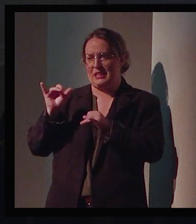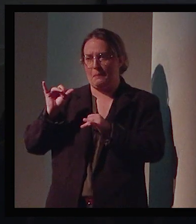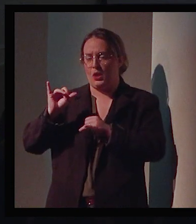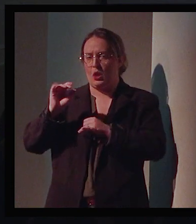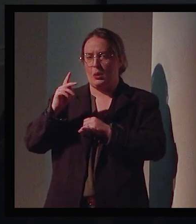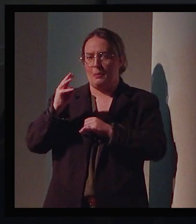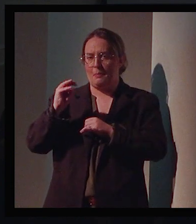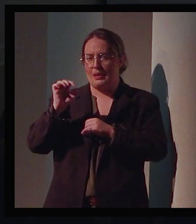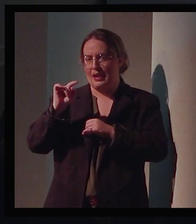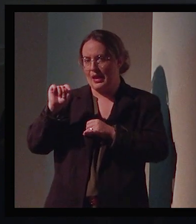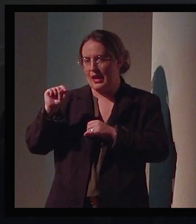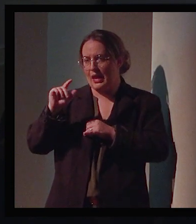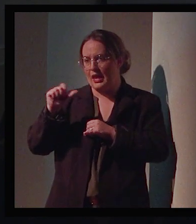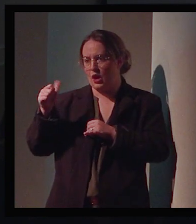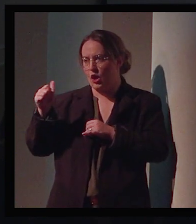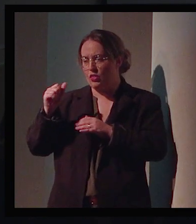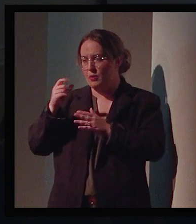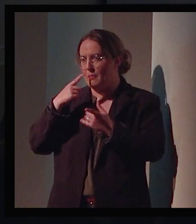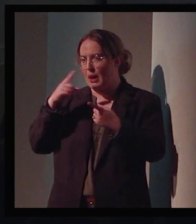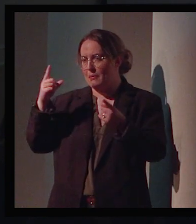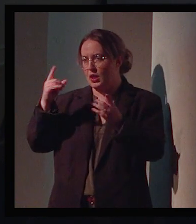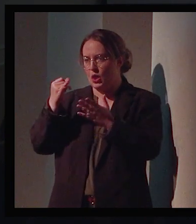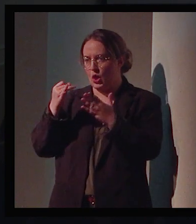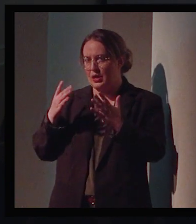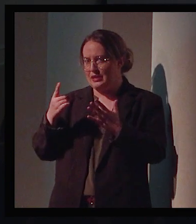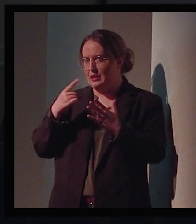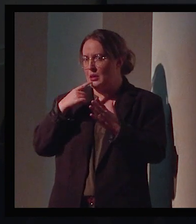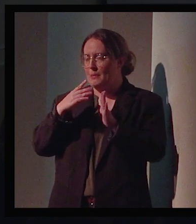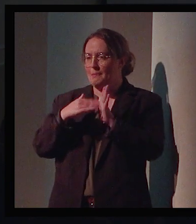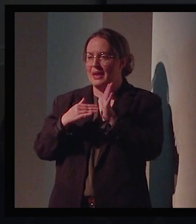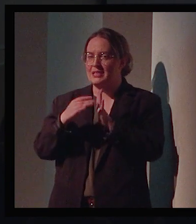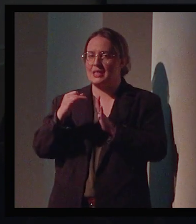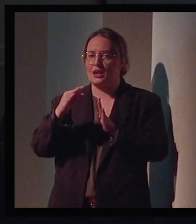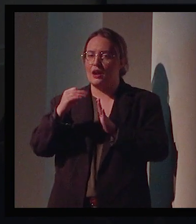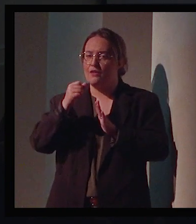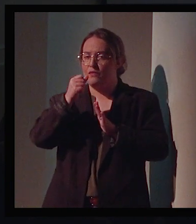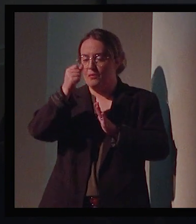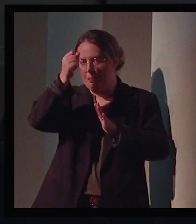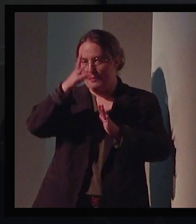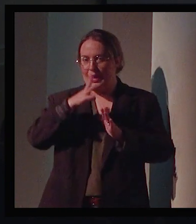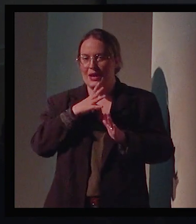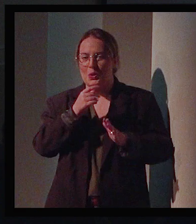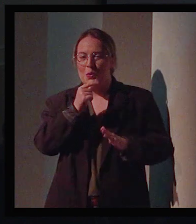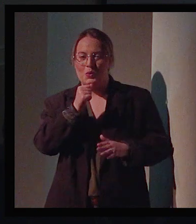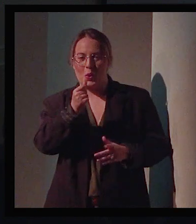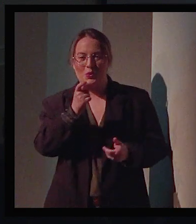realist artists as, quote, the painting of men who don't change their underwear.